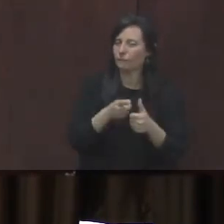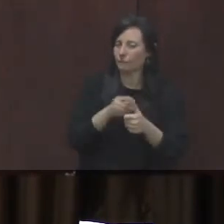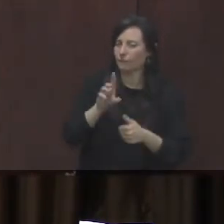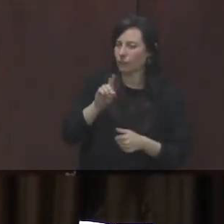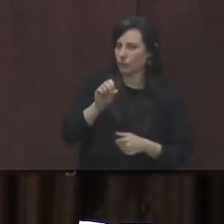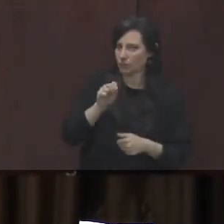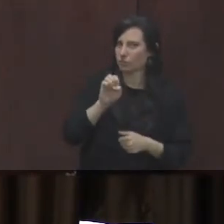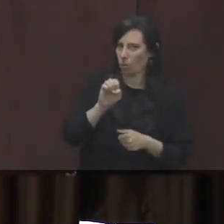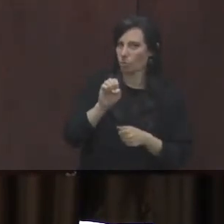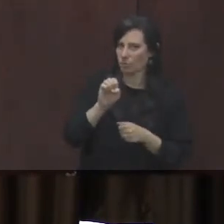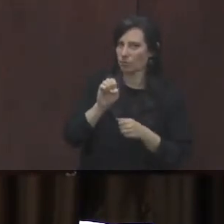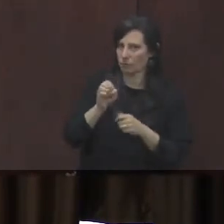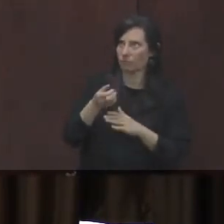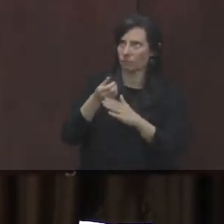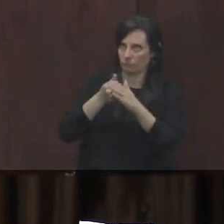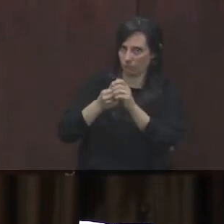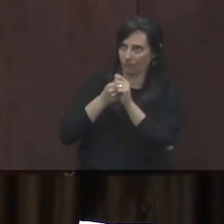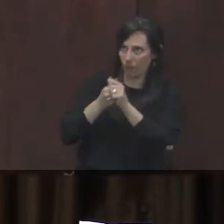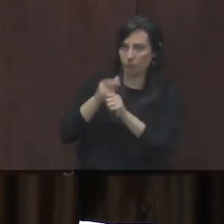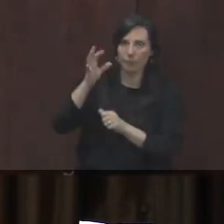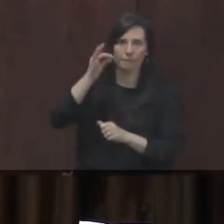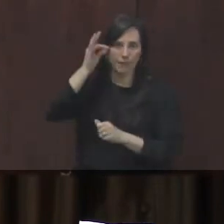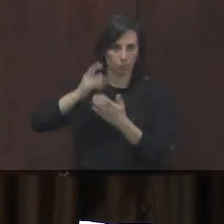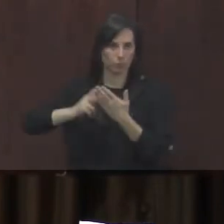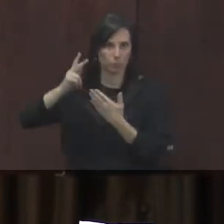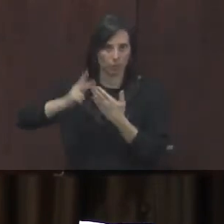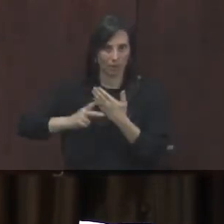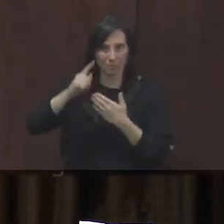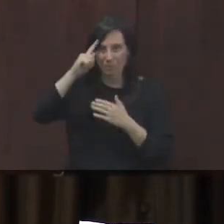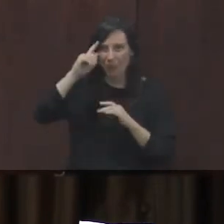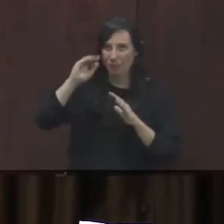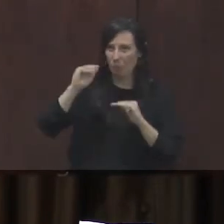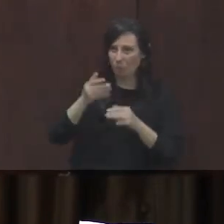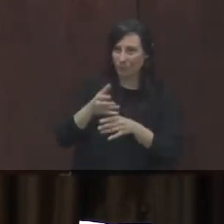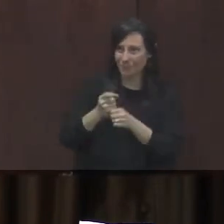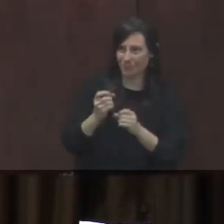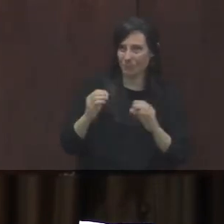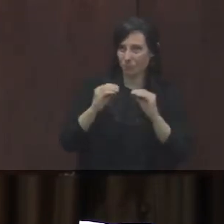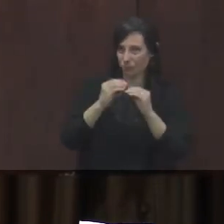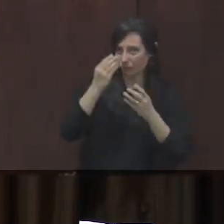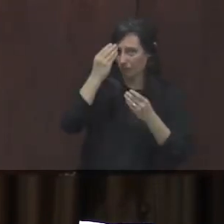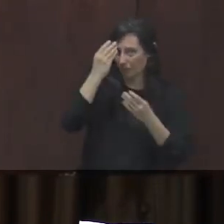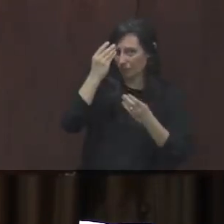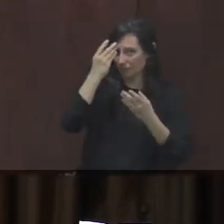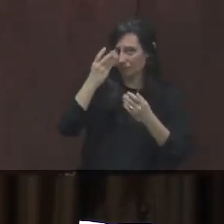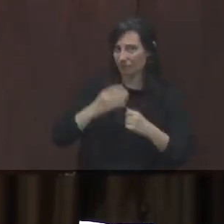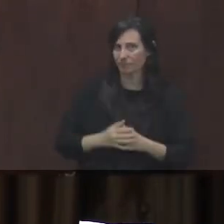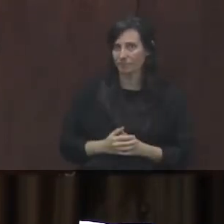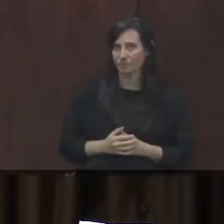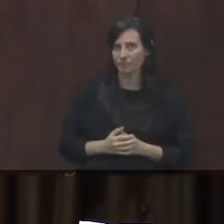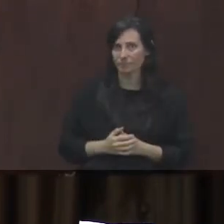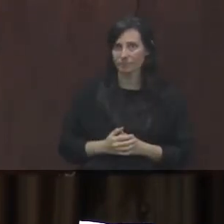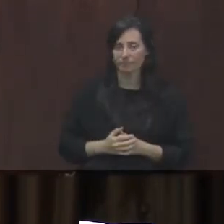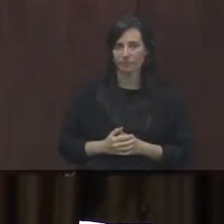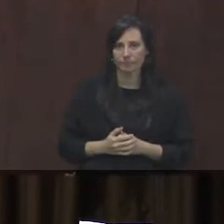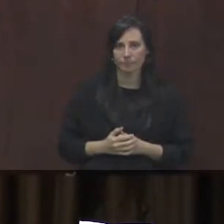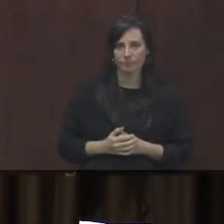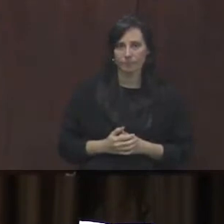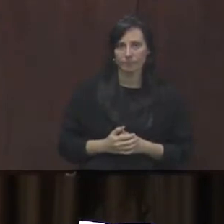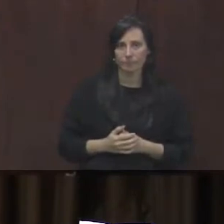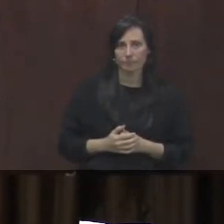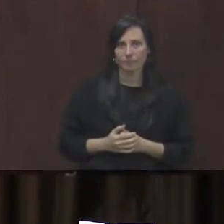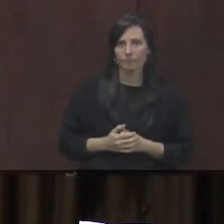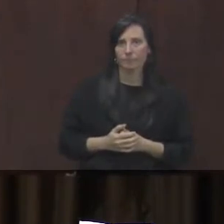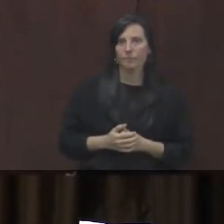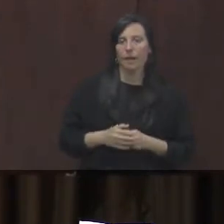program. But I'm hoping that we'll see more information about that. I believe the dashboard that you're